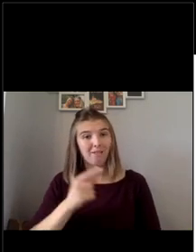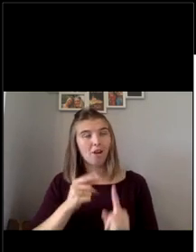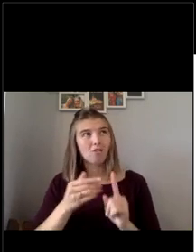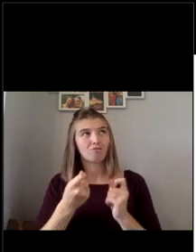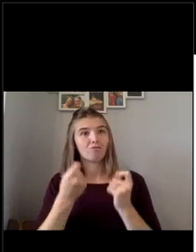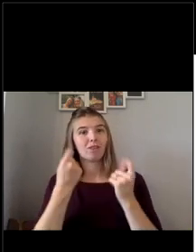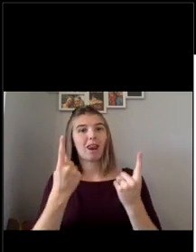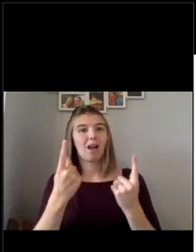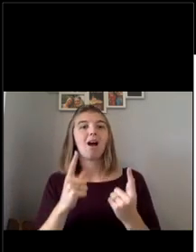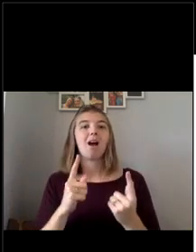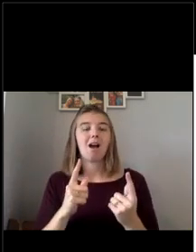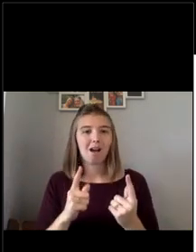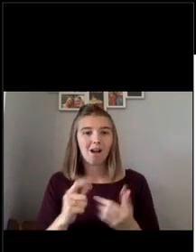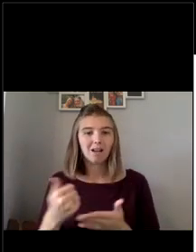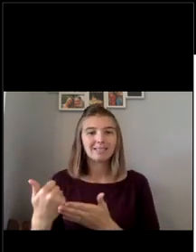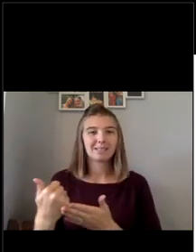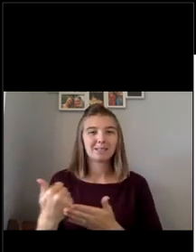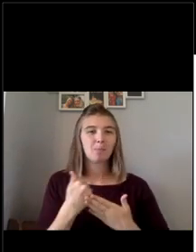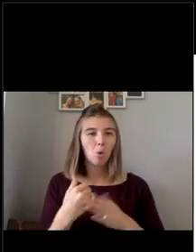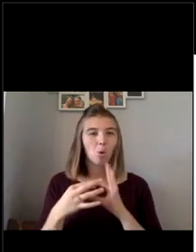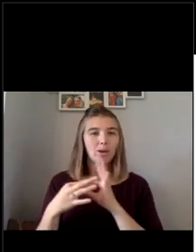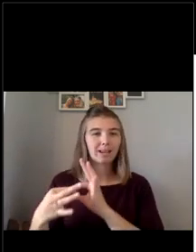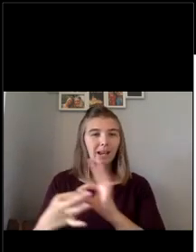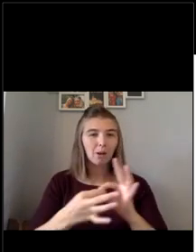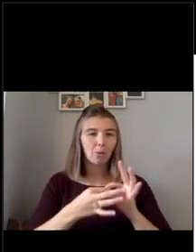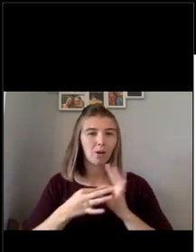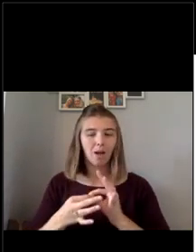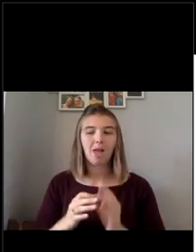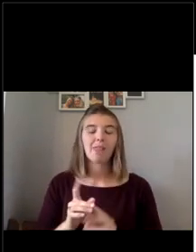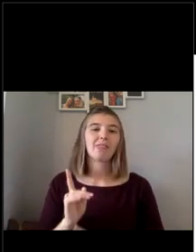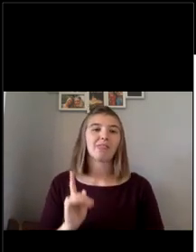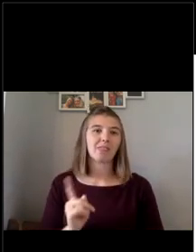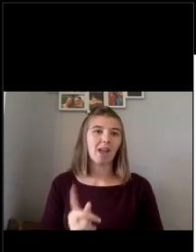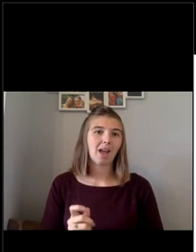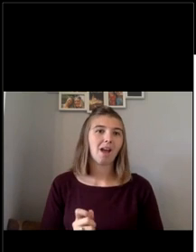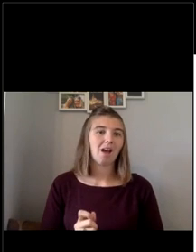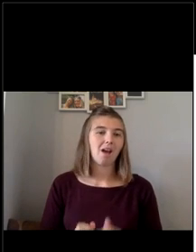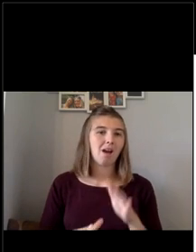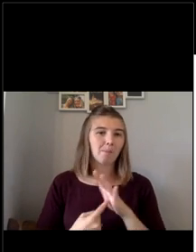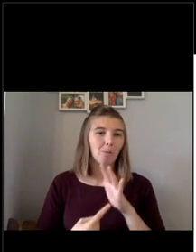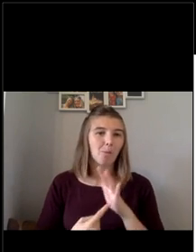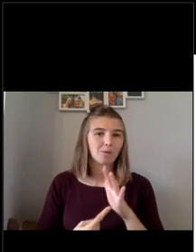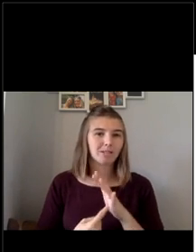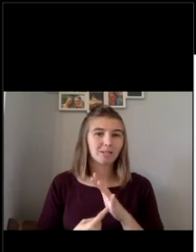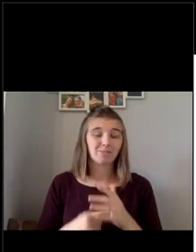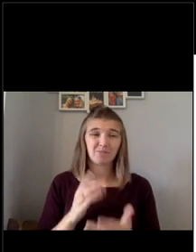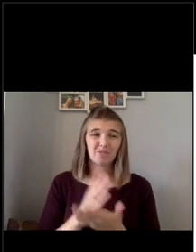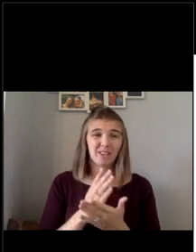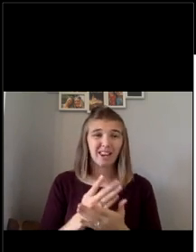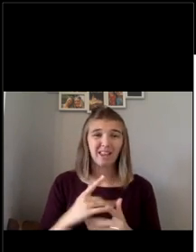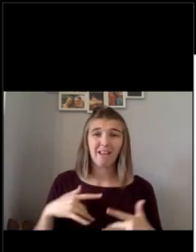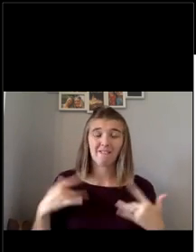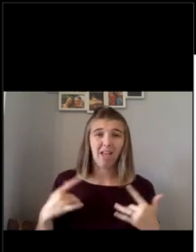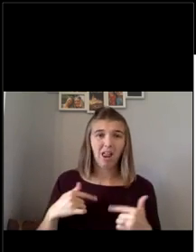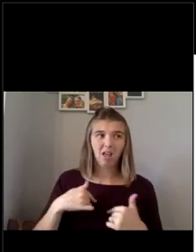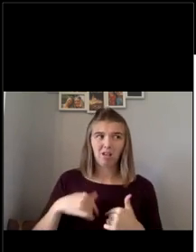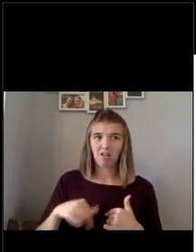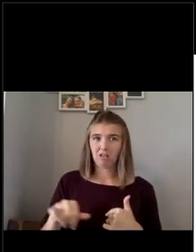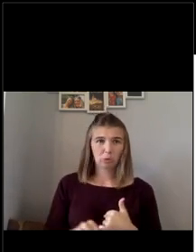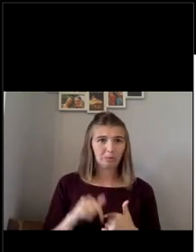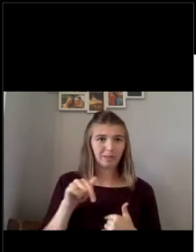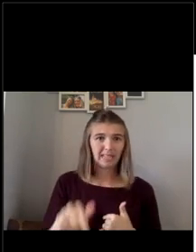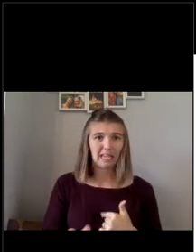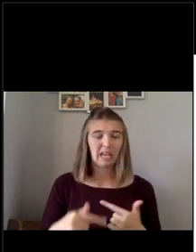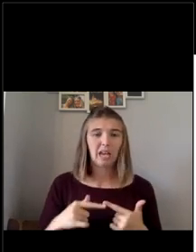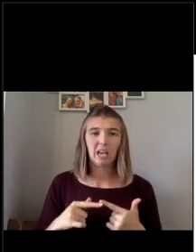institution, so I had imposter syndrome, was in a long distance marriage, I was applying for jobs, and all of this was